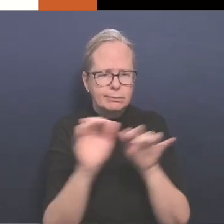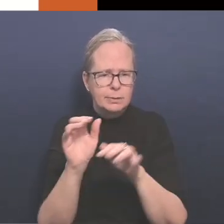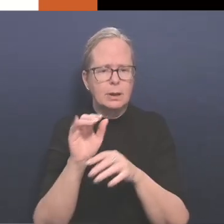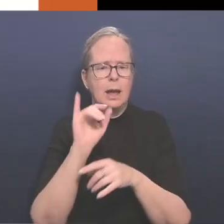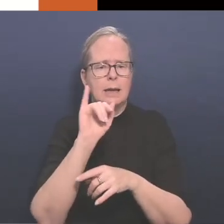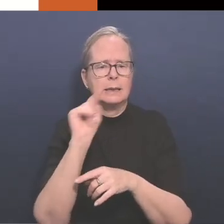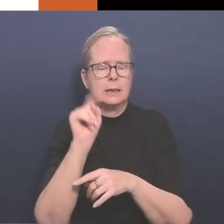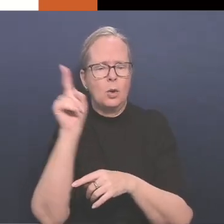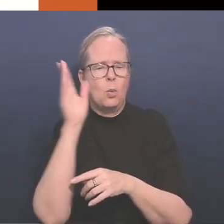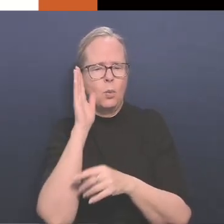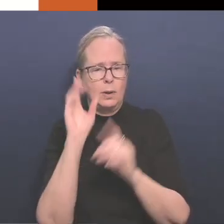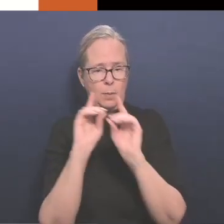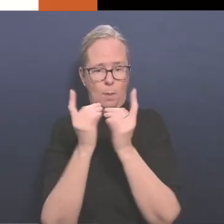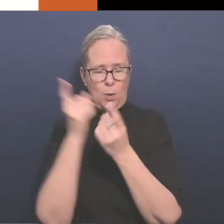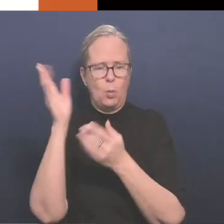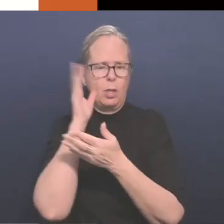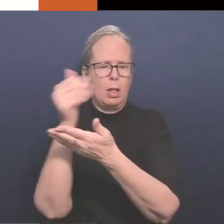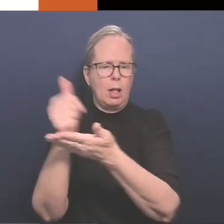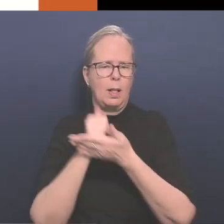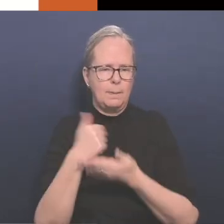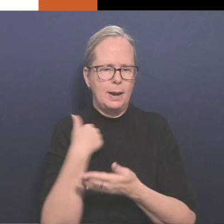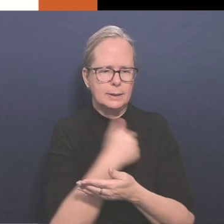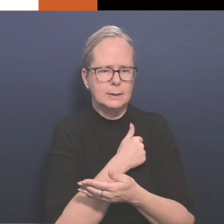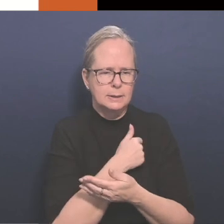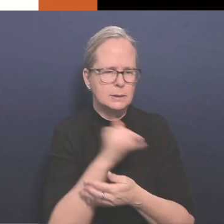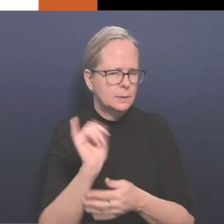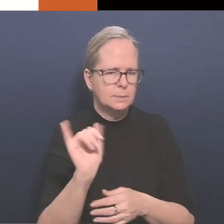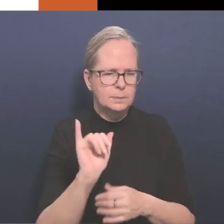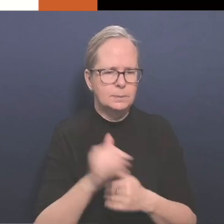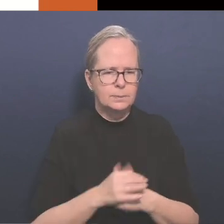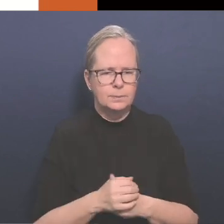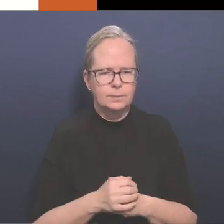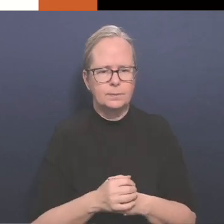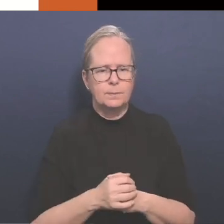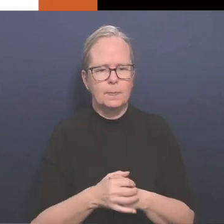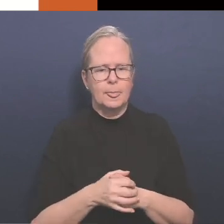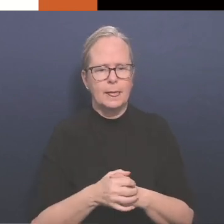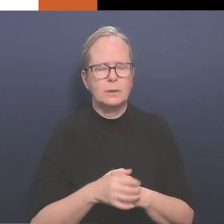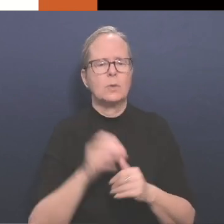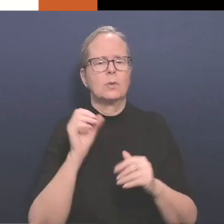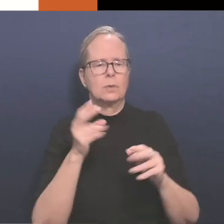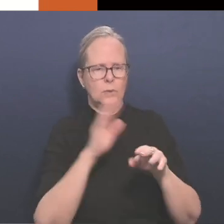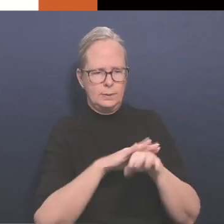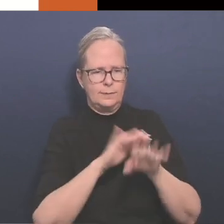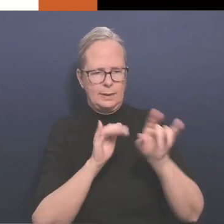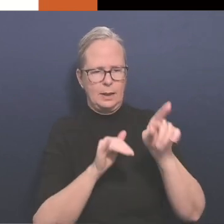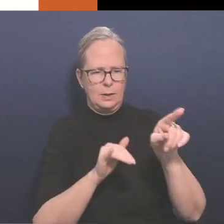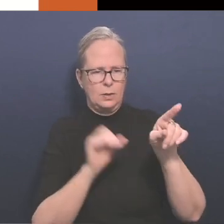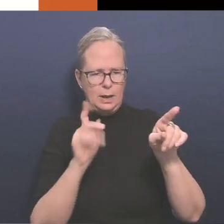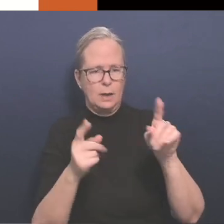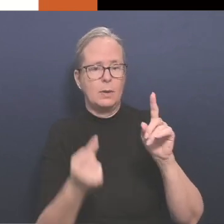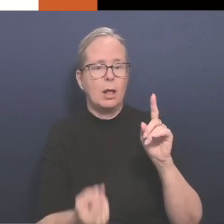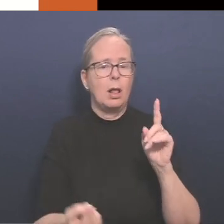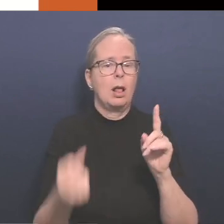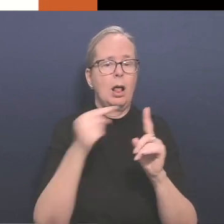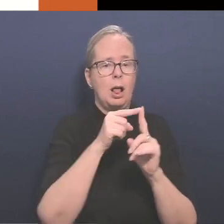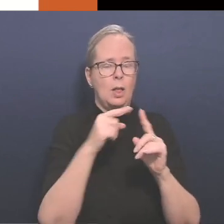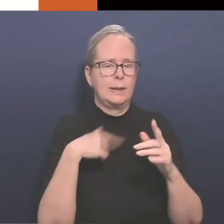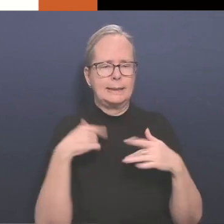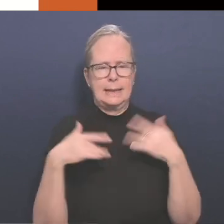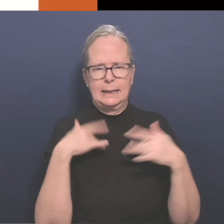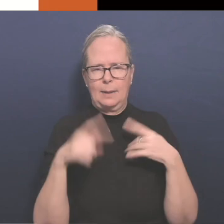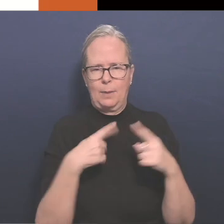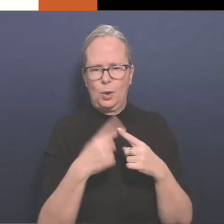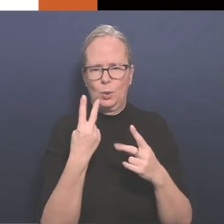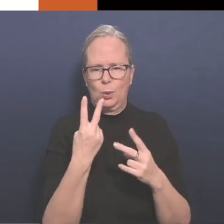newly launched tool this past November the 8th called the Disability Benefits Compass. And I think I mentioned